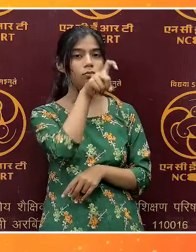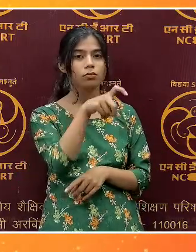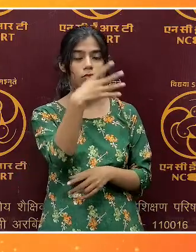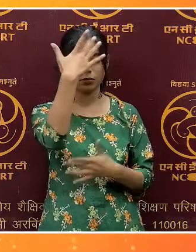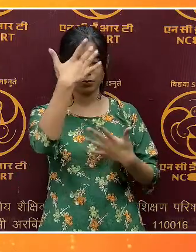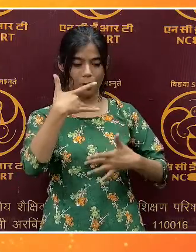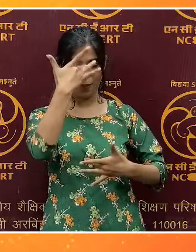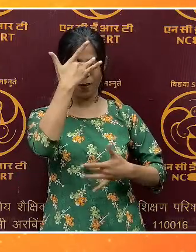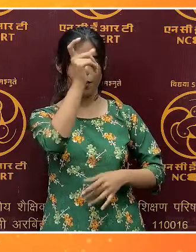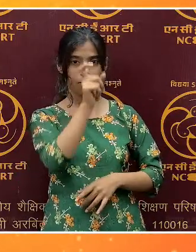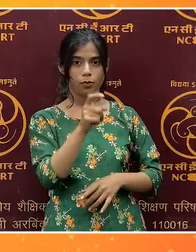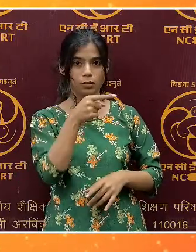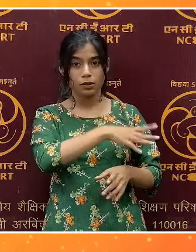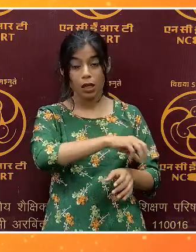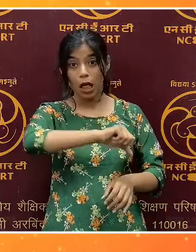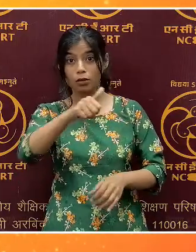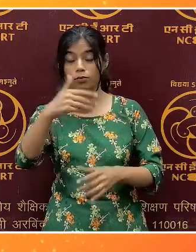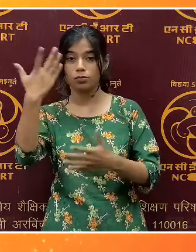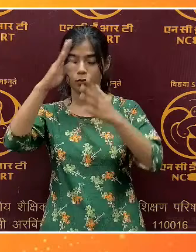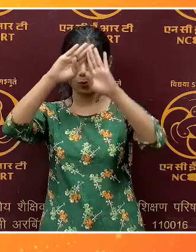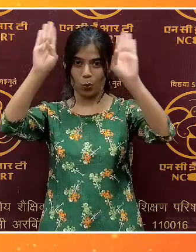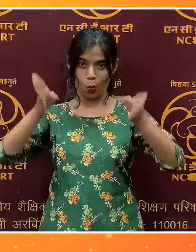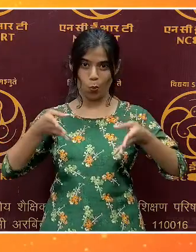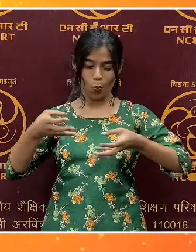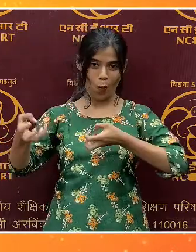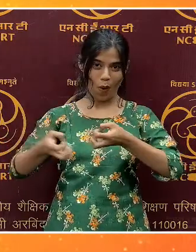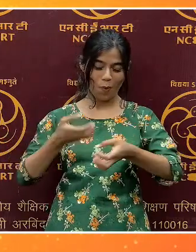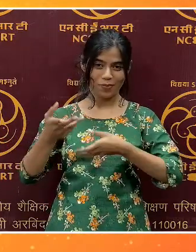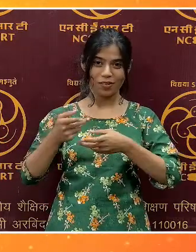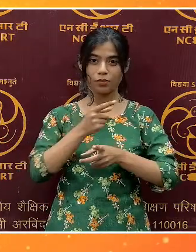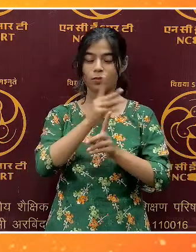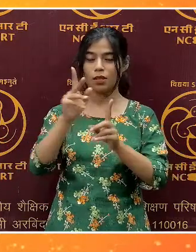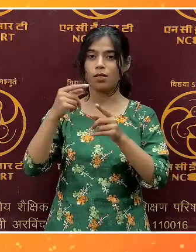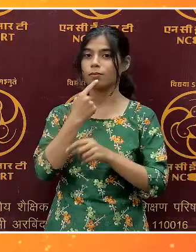a chemist shop which he says is 100 meters from his clinic.